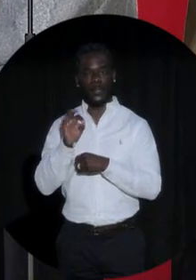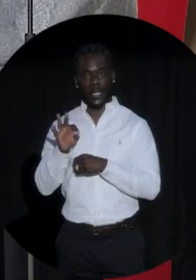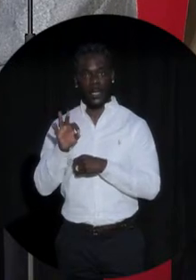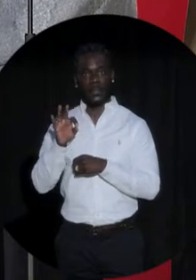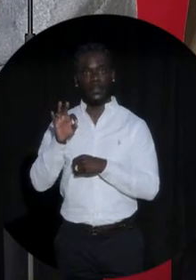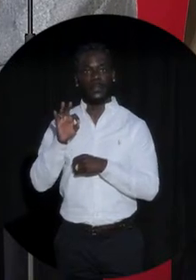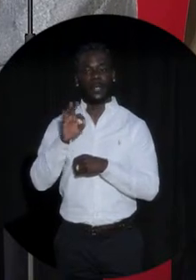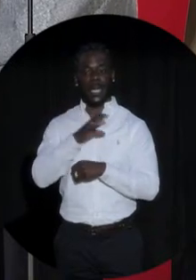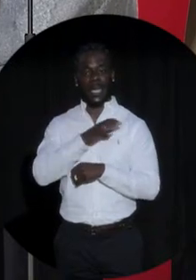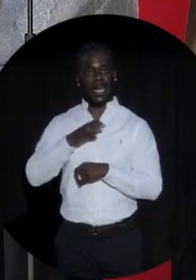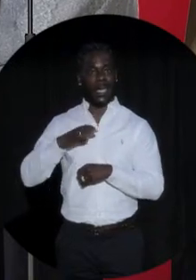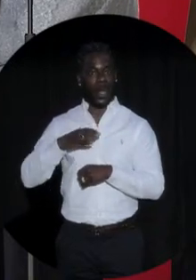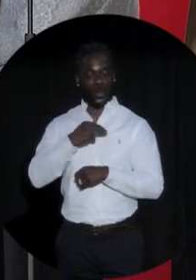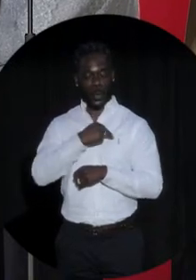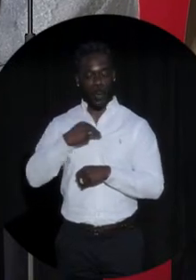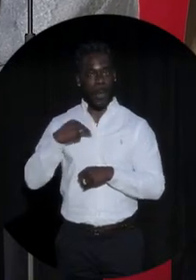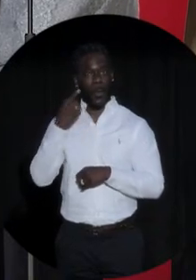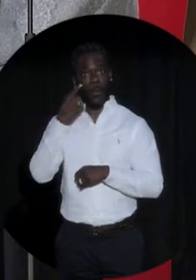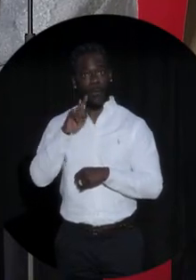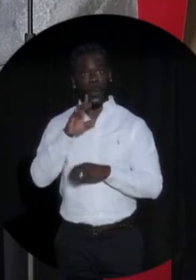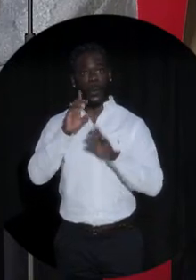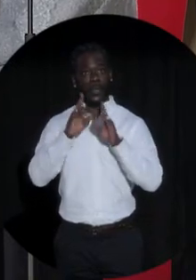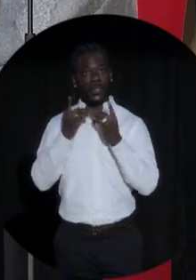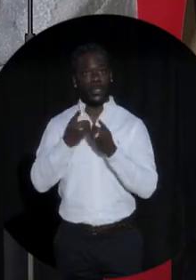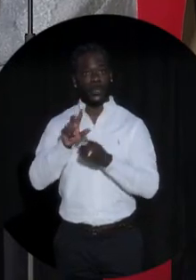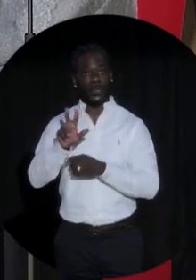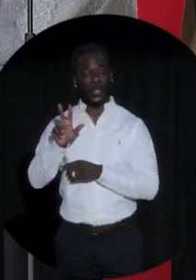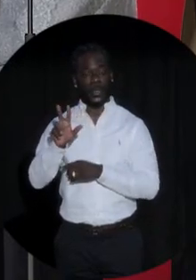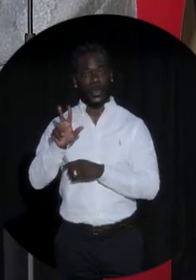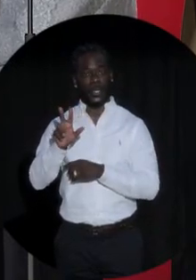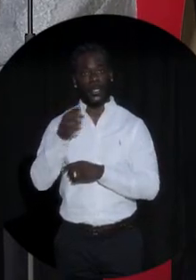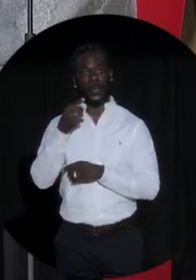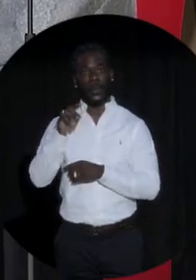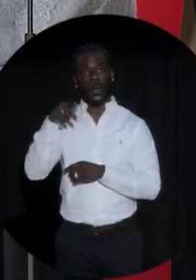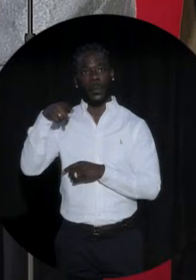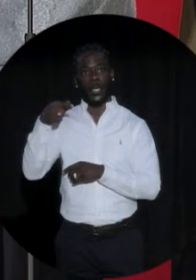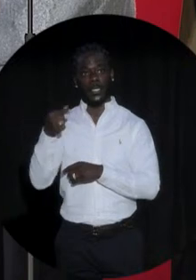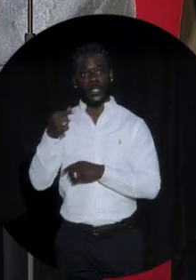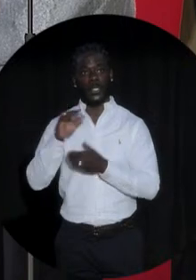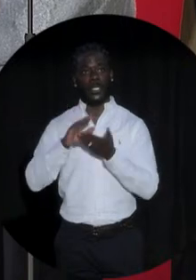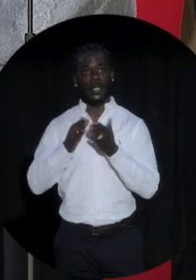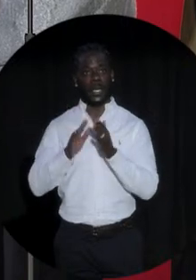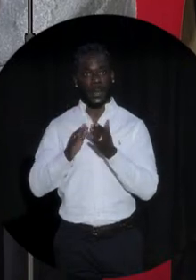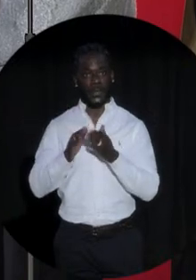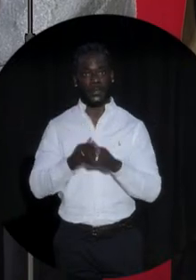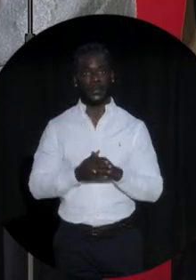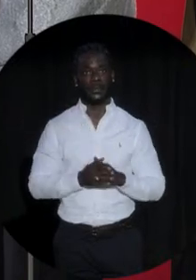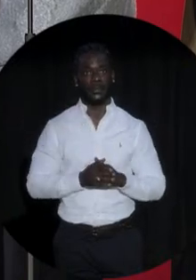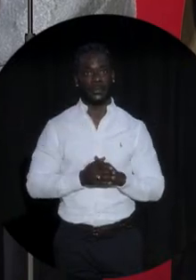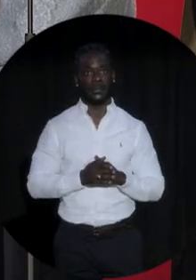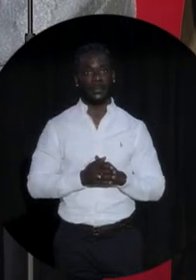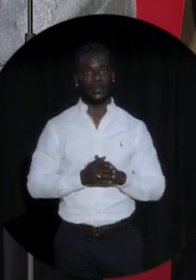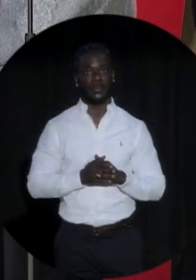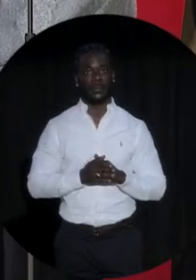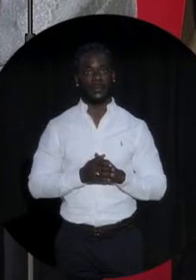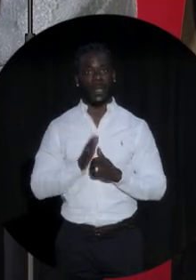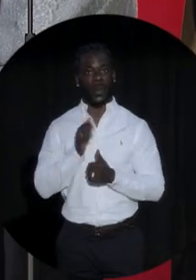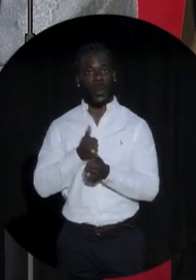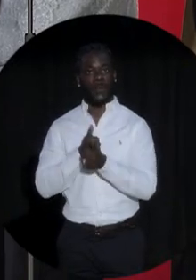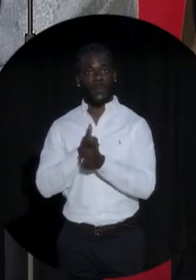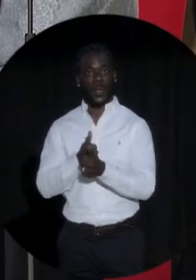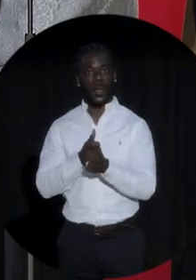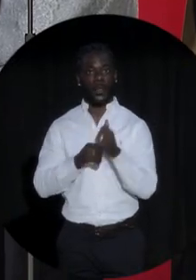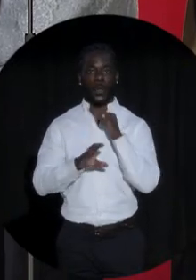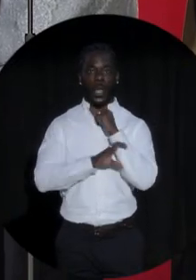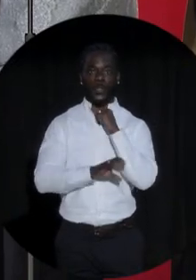office of. Council member for District 3. Council member for District 3. For Prince George's County. For Prince George's County. According to the Constitution and laws of